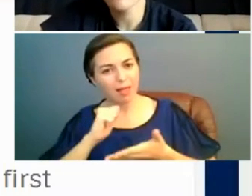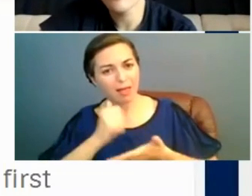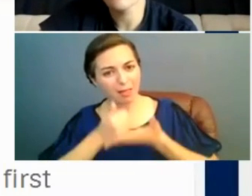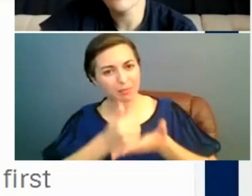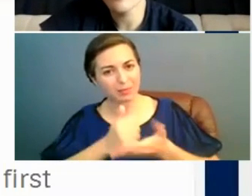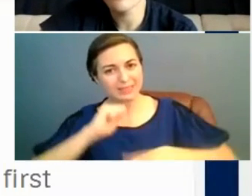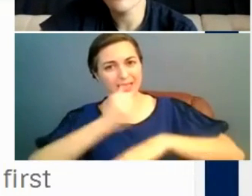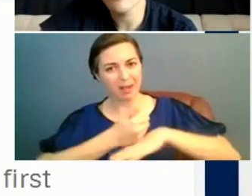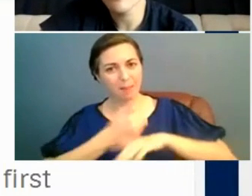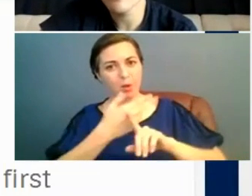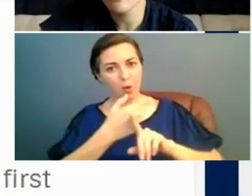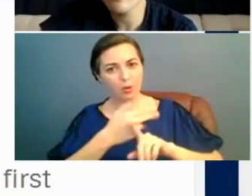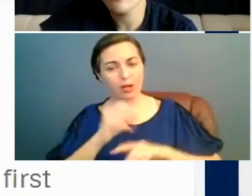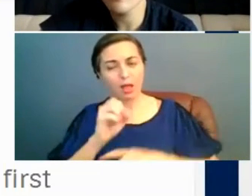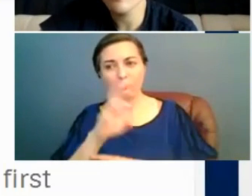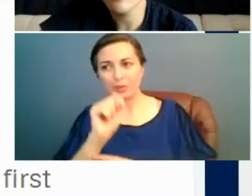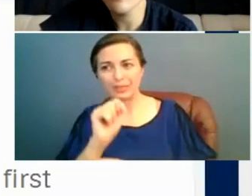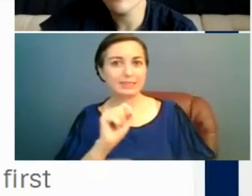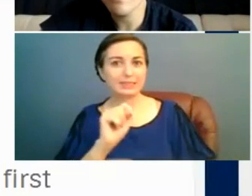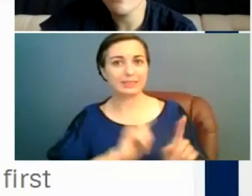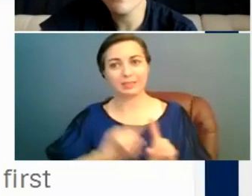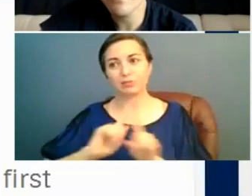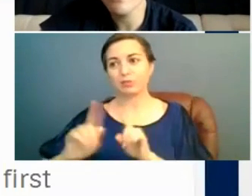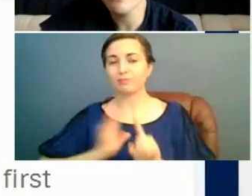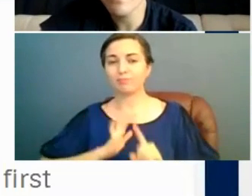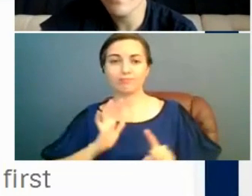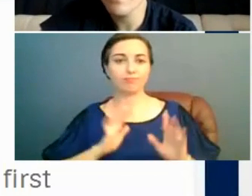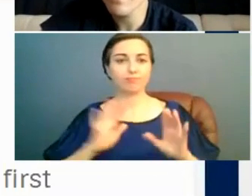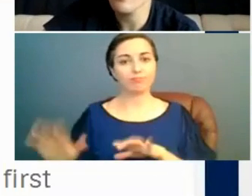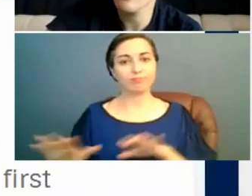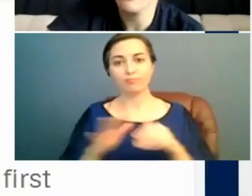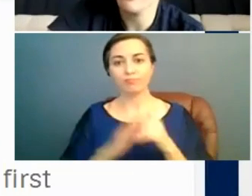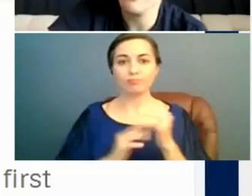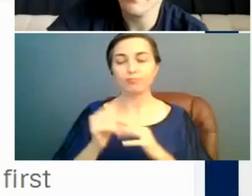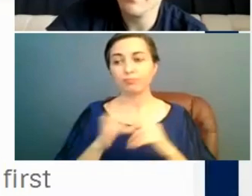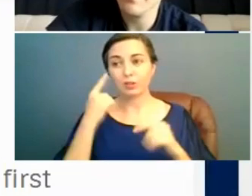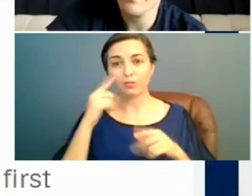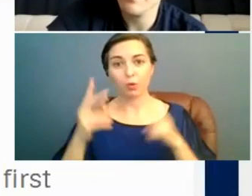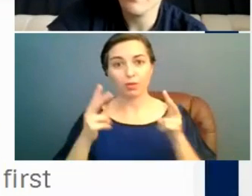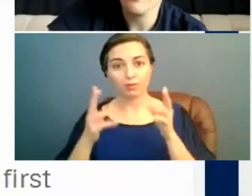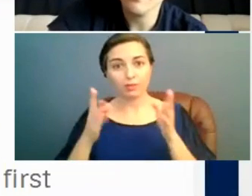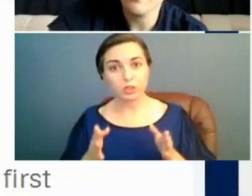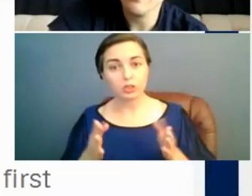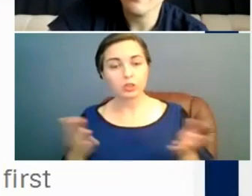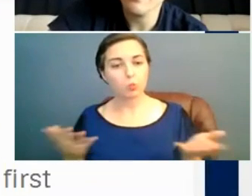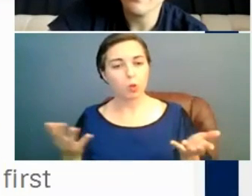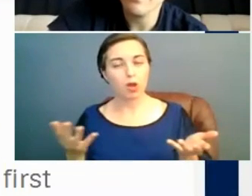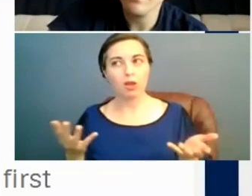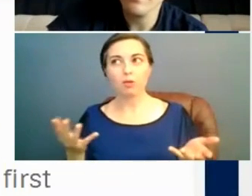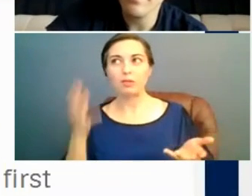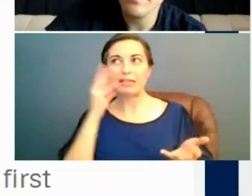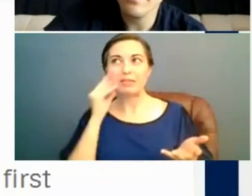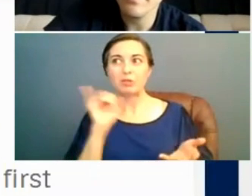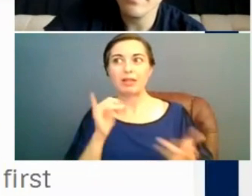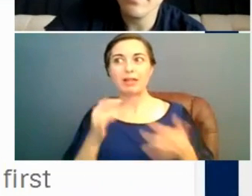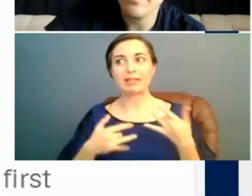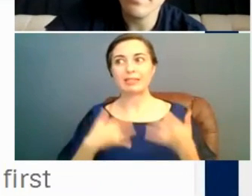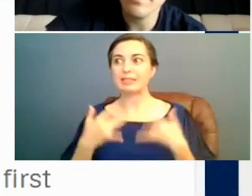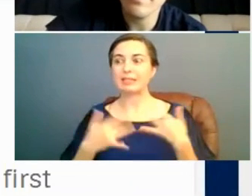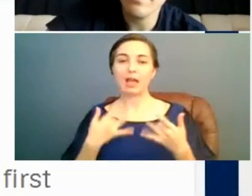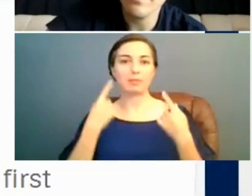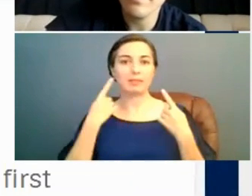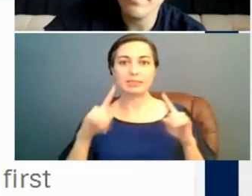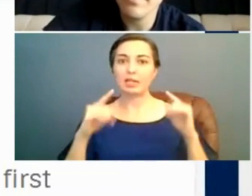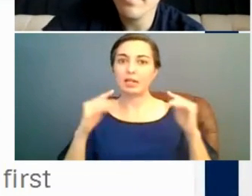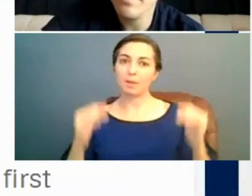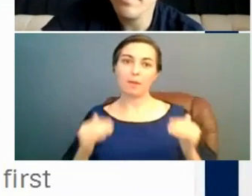and you paint the picture for us. What was it like? So much excitement getting that far. What was it like inside the